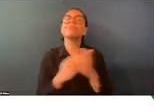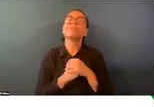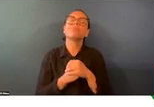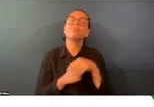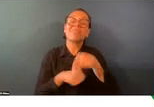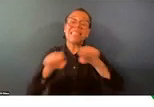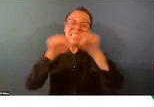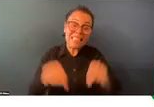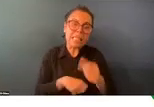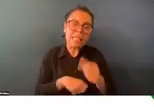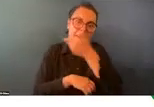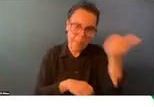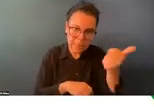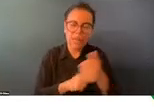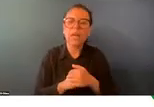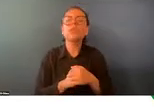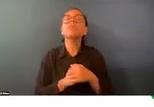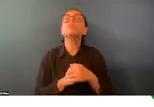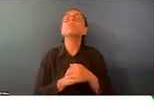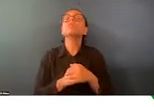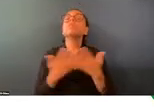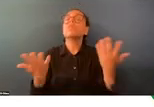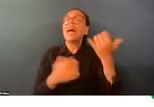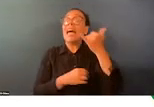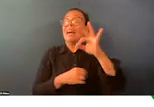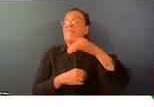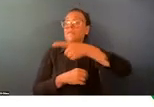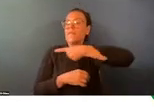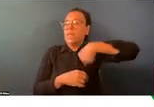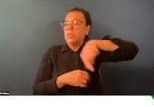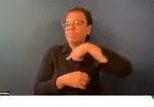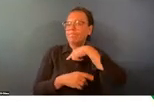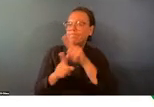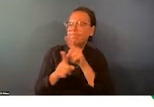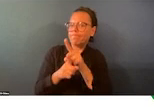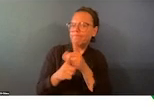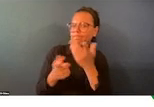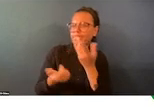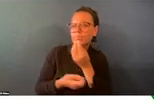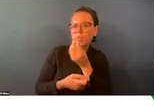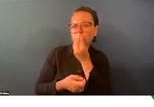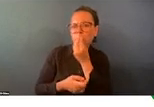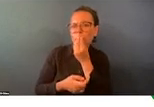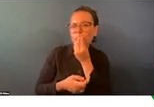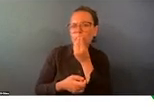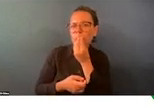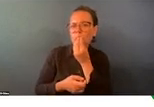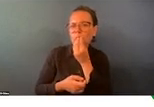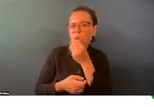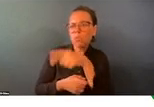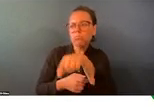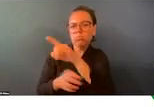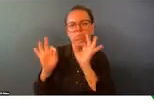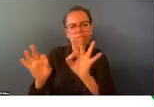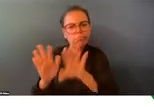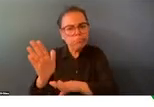improve the livelihoods of women farmers and their families. It will also help to improve nutrition in Tajikistan. Women